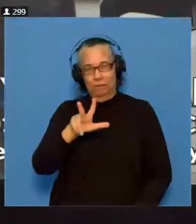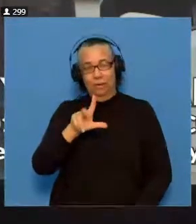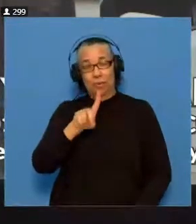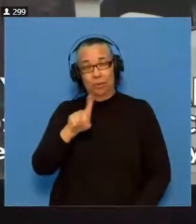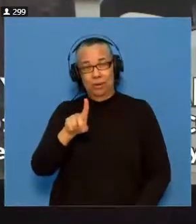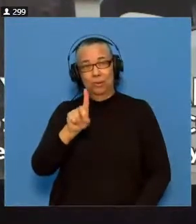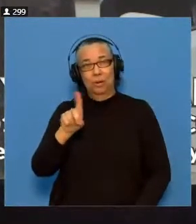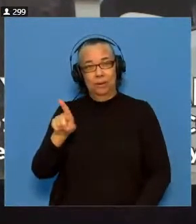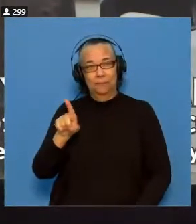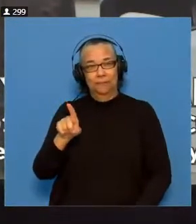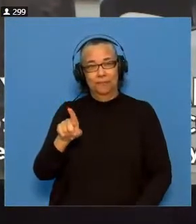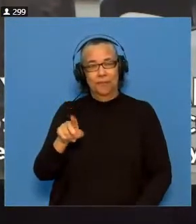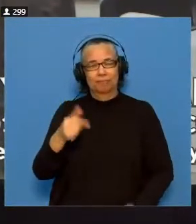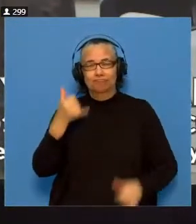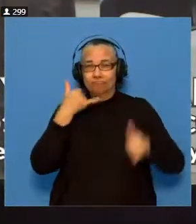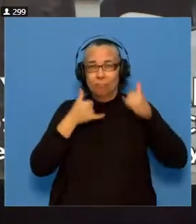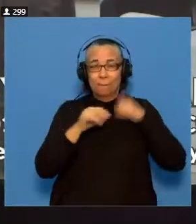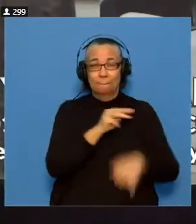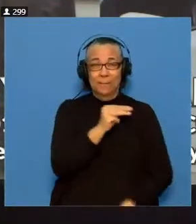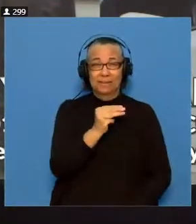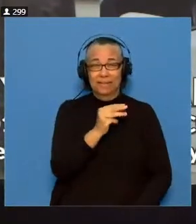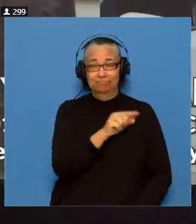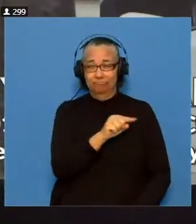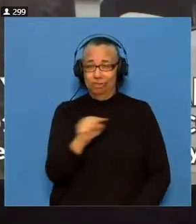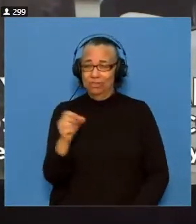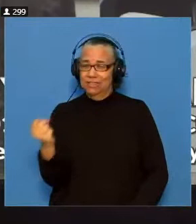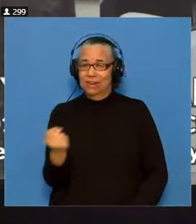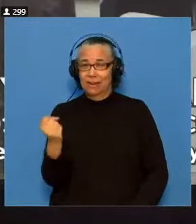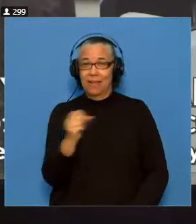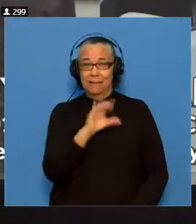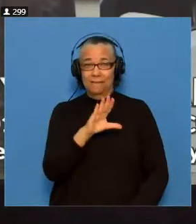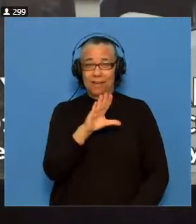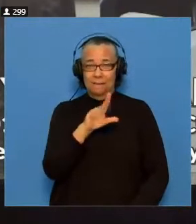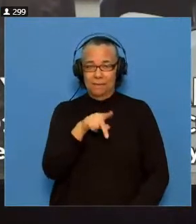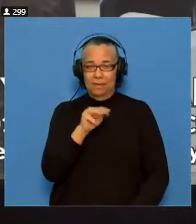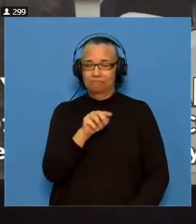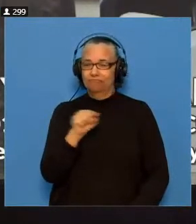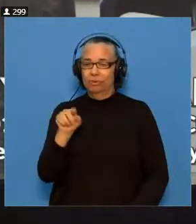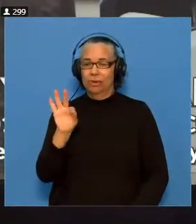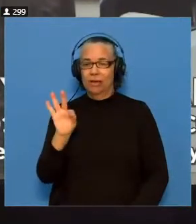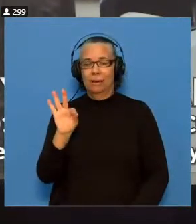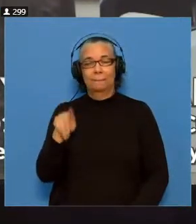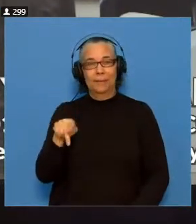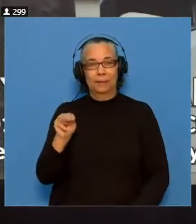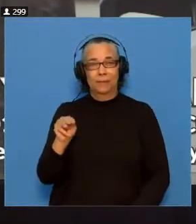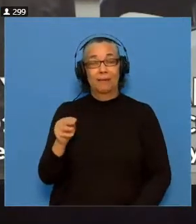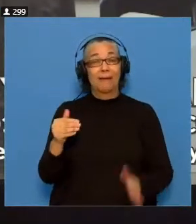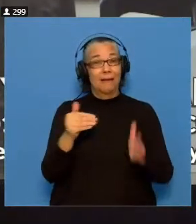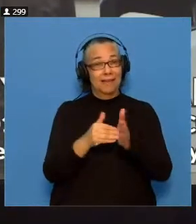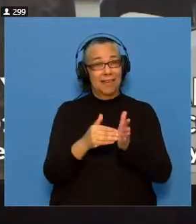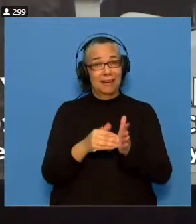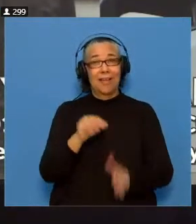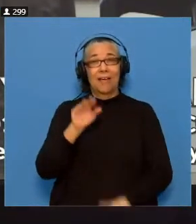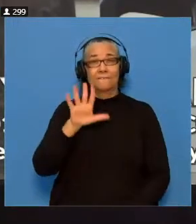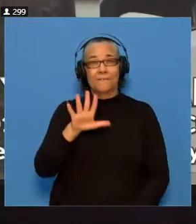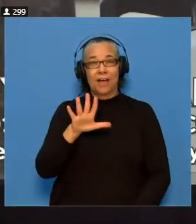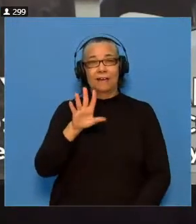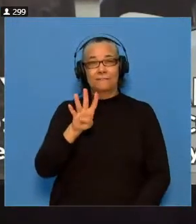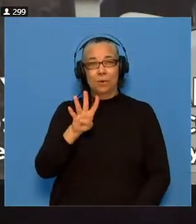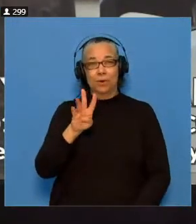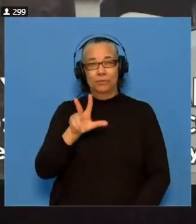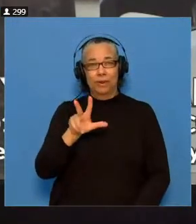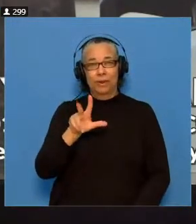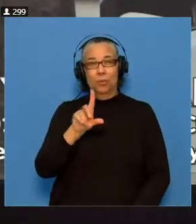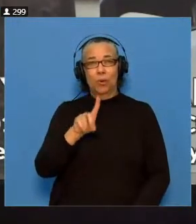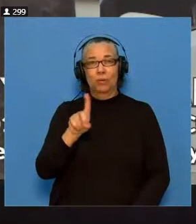543-1111, and the line is operated Monday to Saturday from 5 p.m. to 9 p.m. Again, that number again is